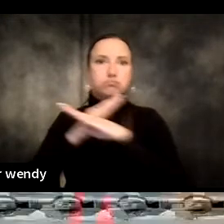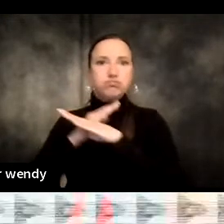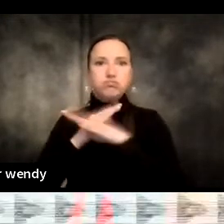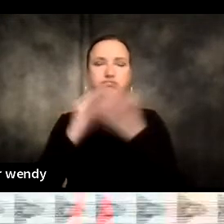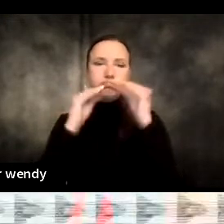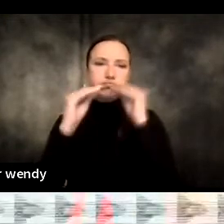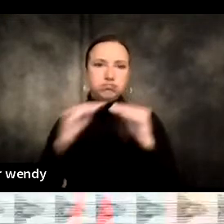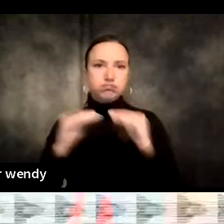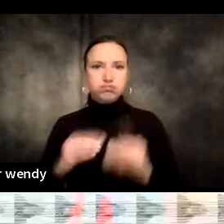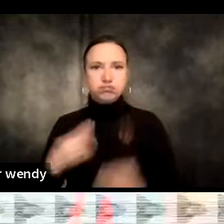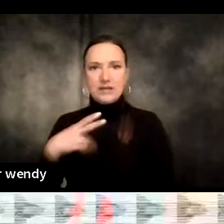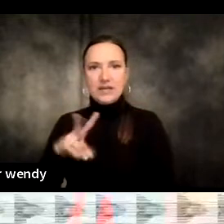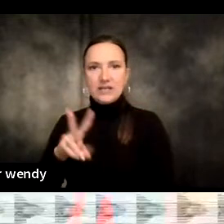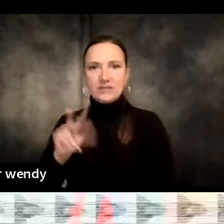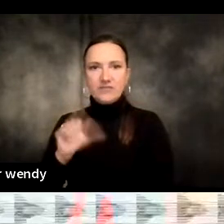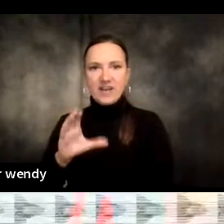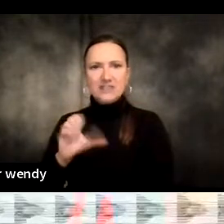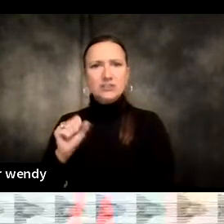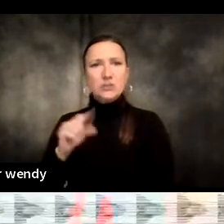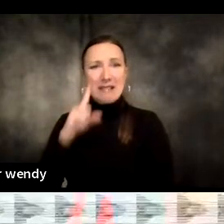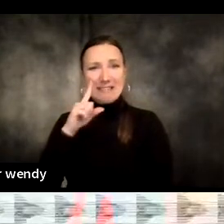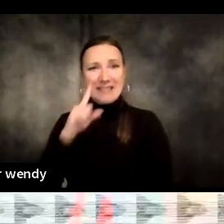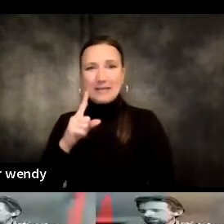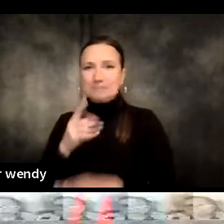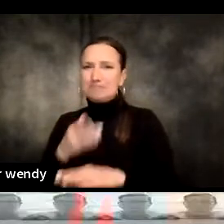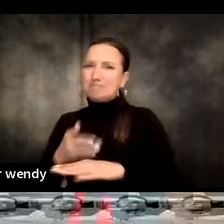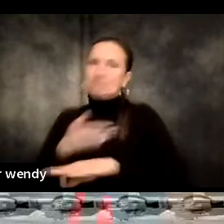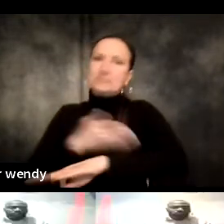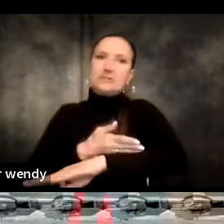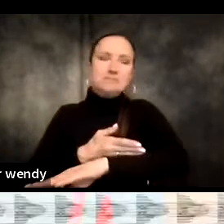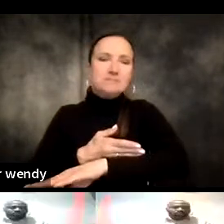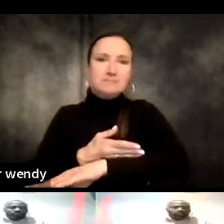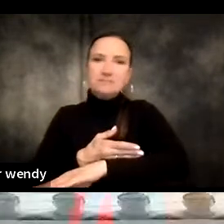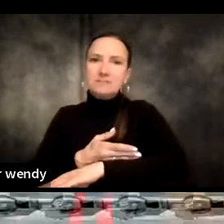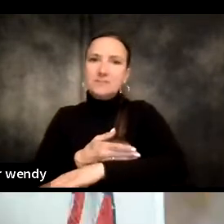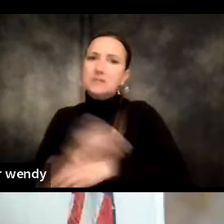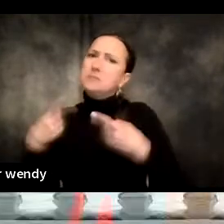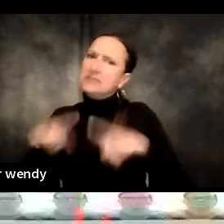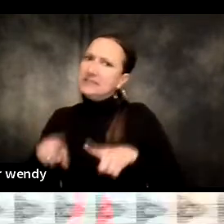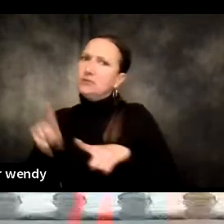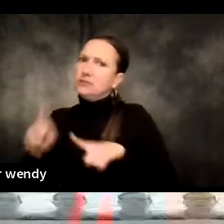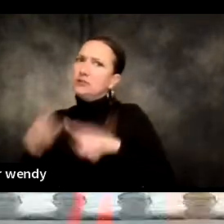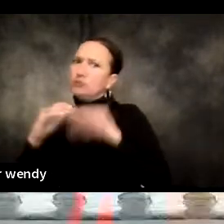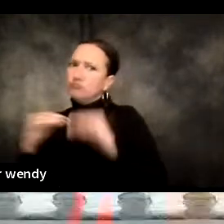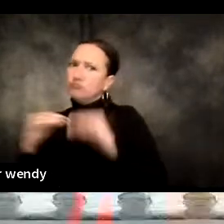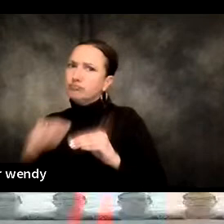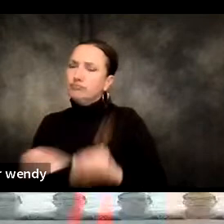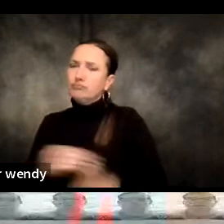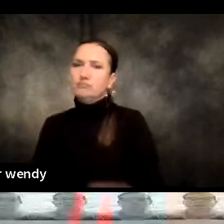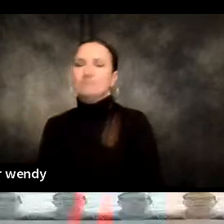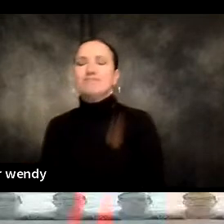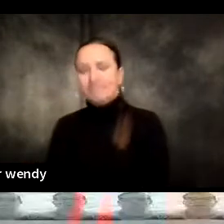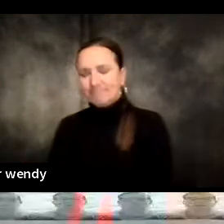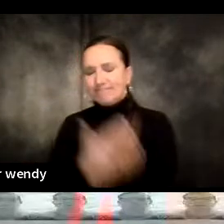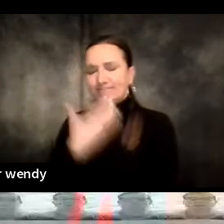HVAC systems. So I think we're turning a corner, but we still have some work to do. Okay, thank you.